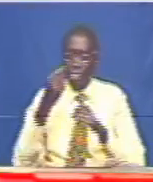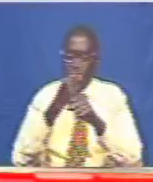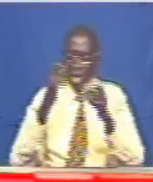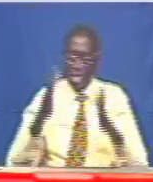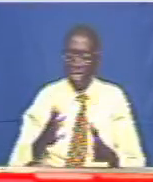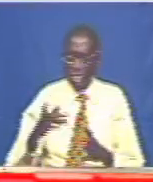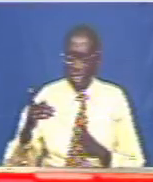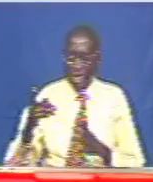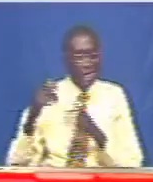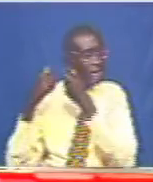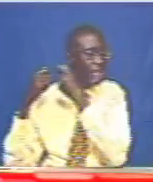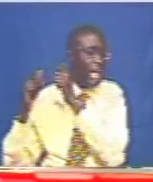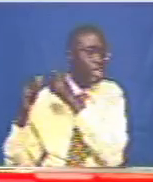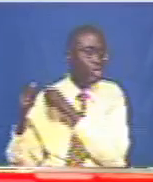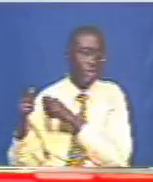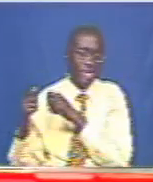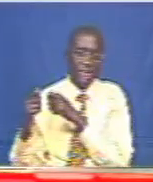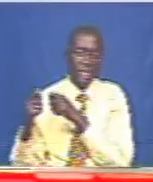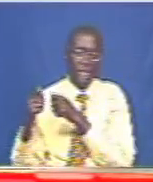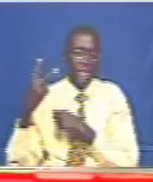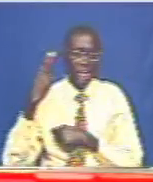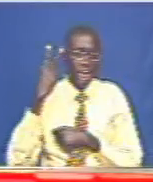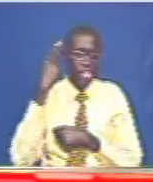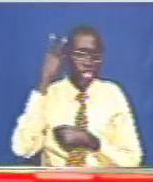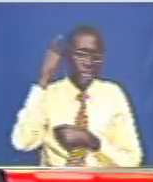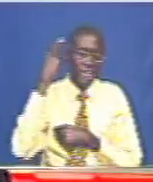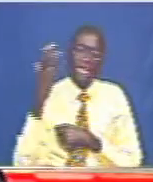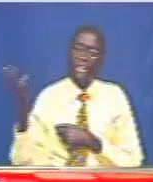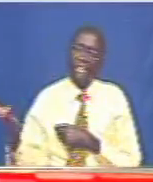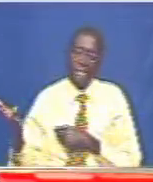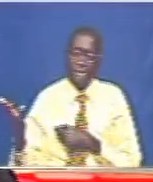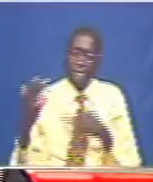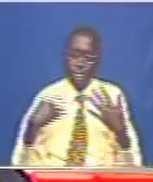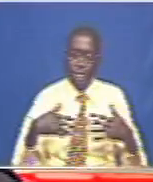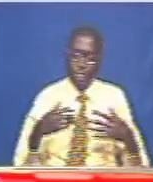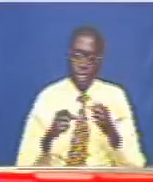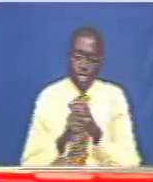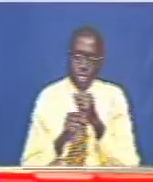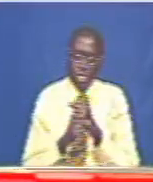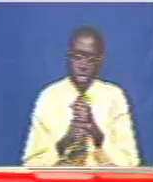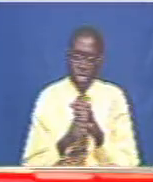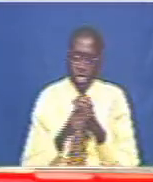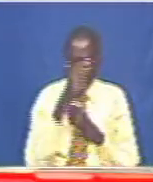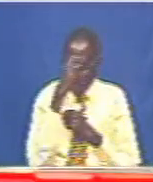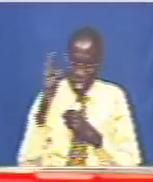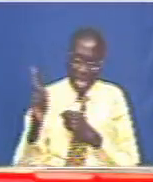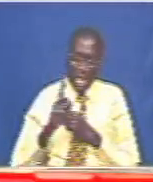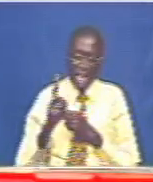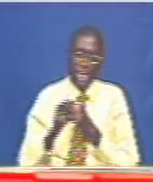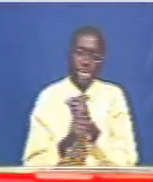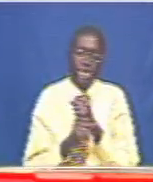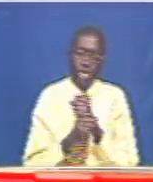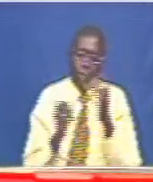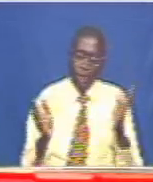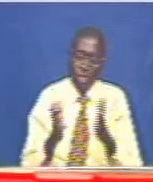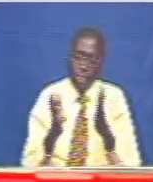have saloonists out there. We have the barbers out there. People who are doing informal sector, can we be able to promote